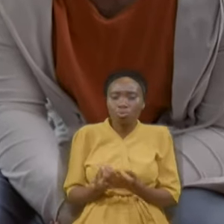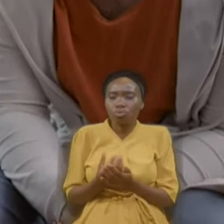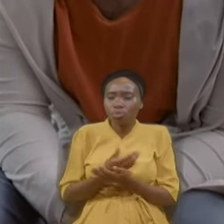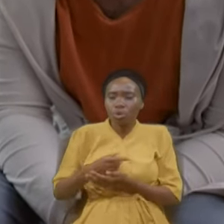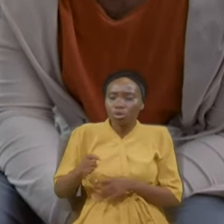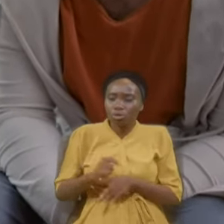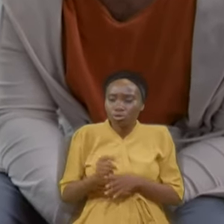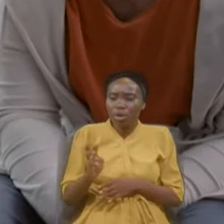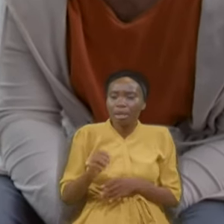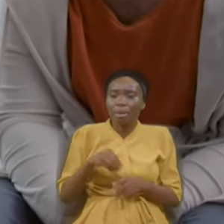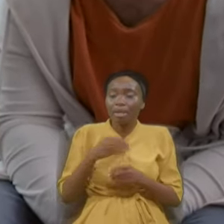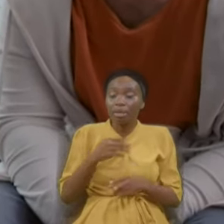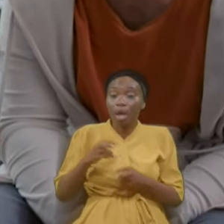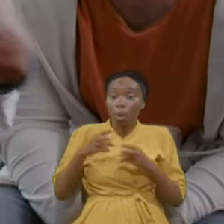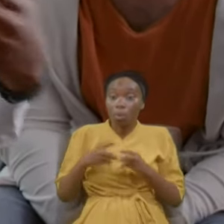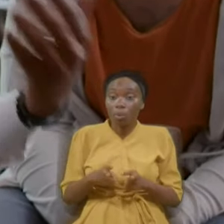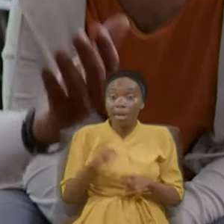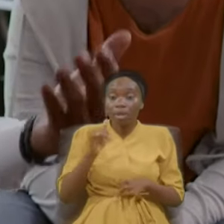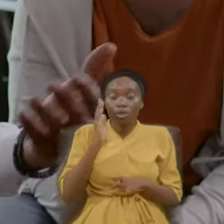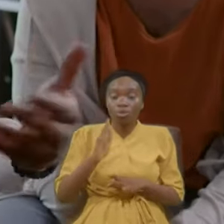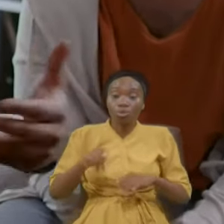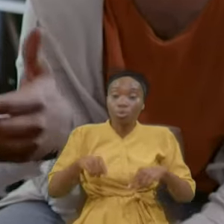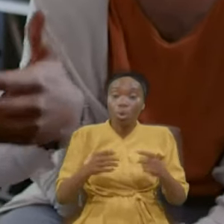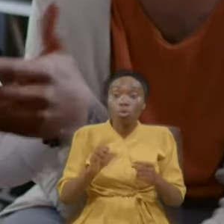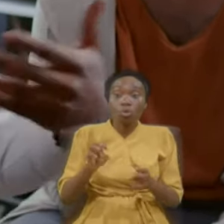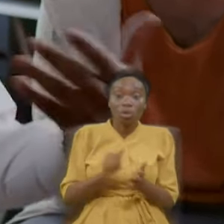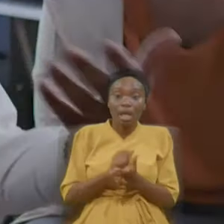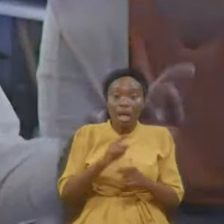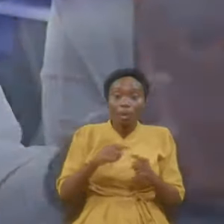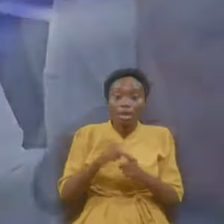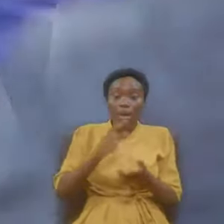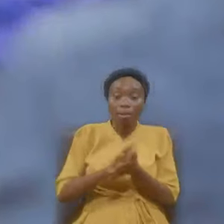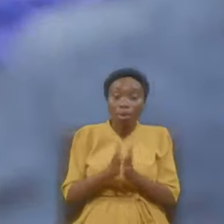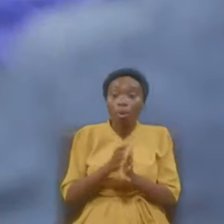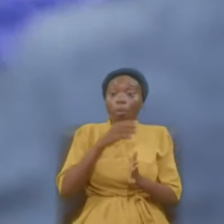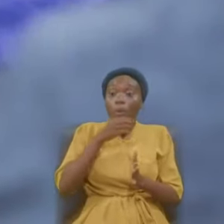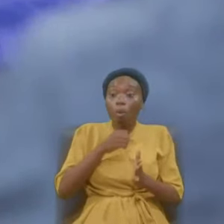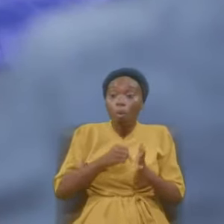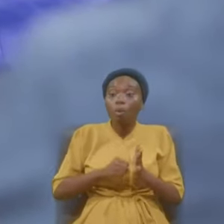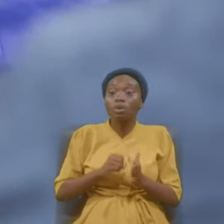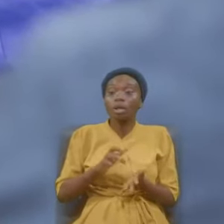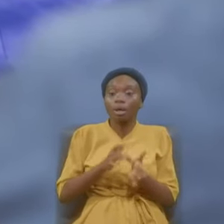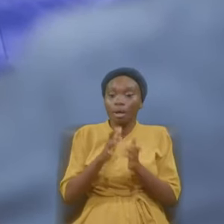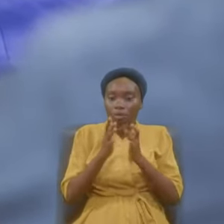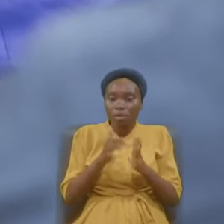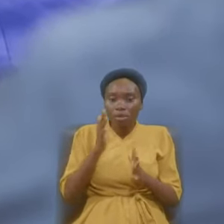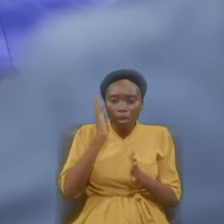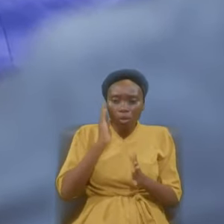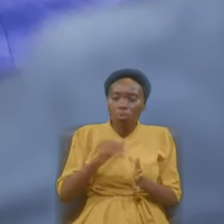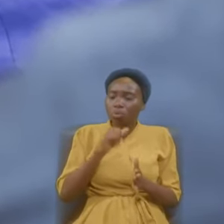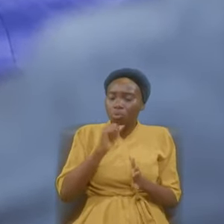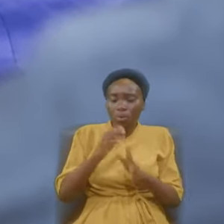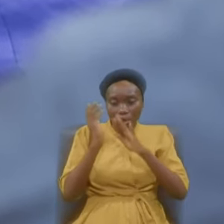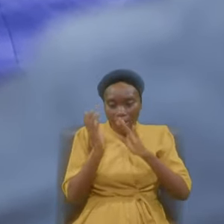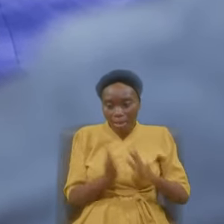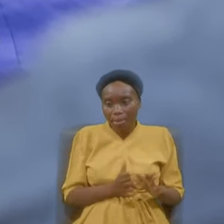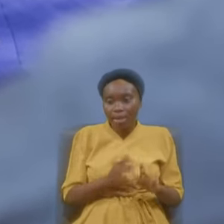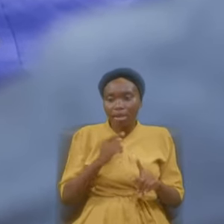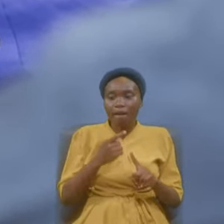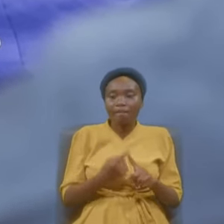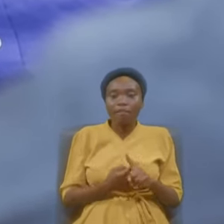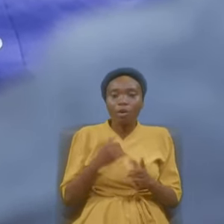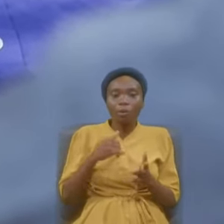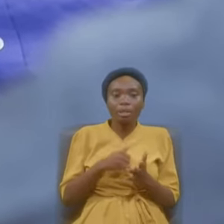train them in the way they should go, so that when they become older Christians, they will not depart